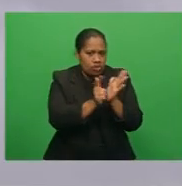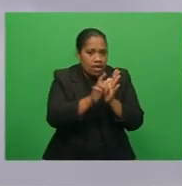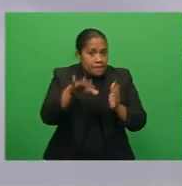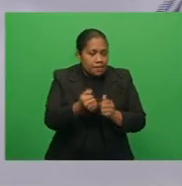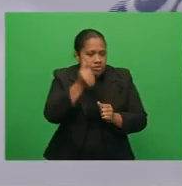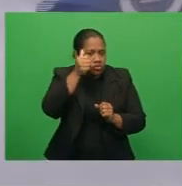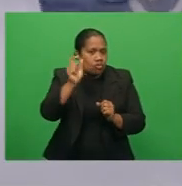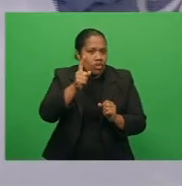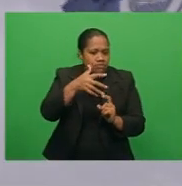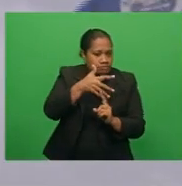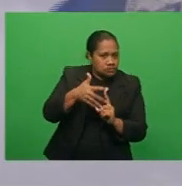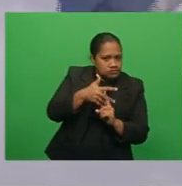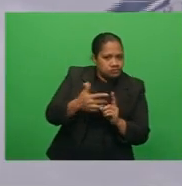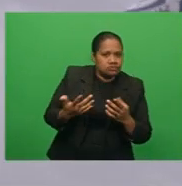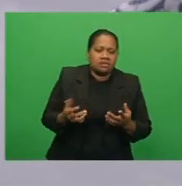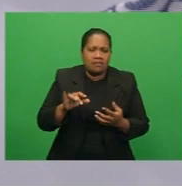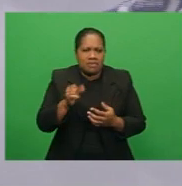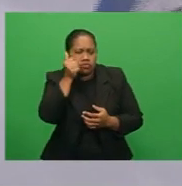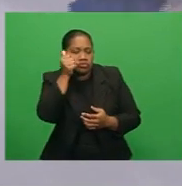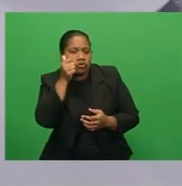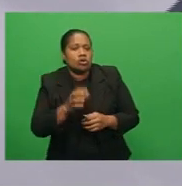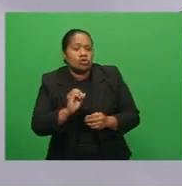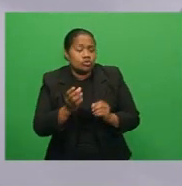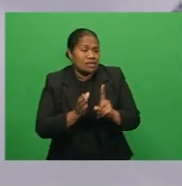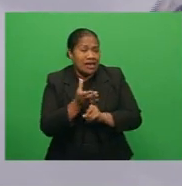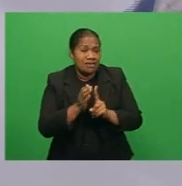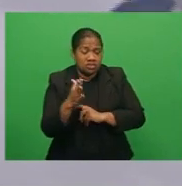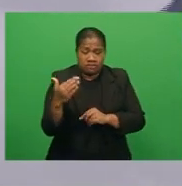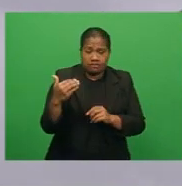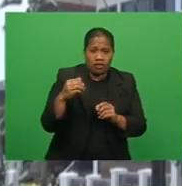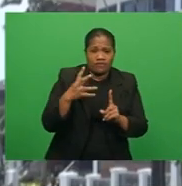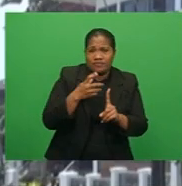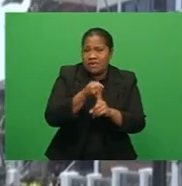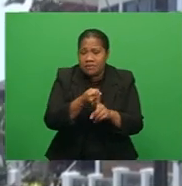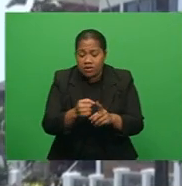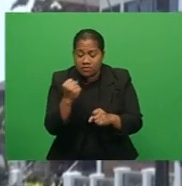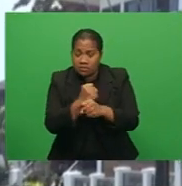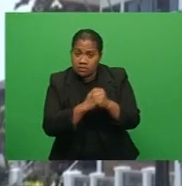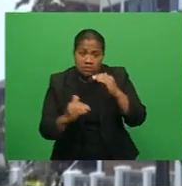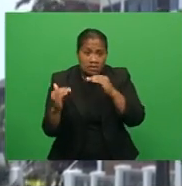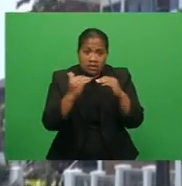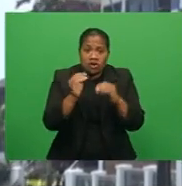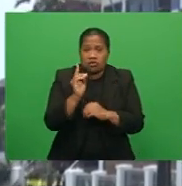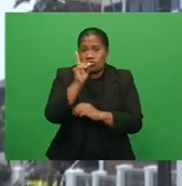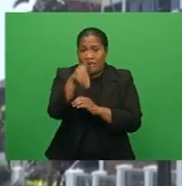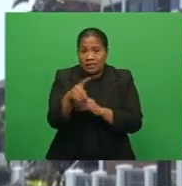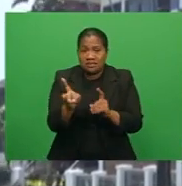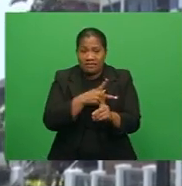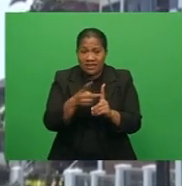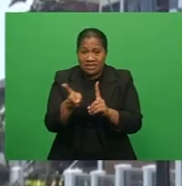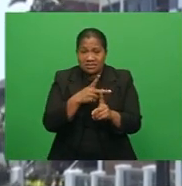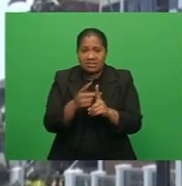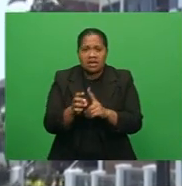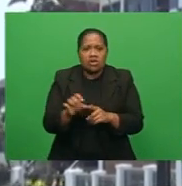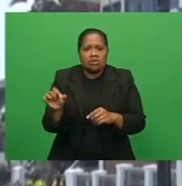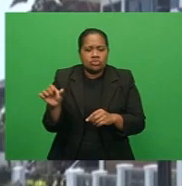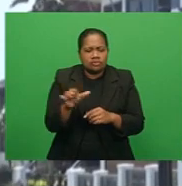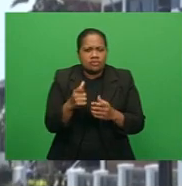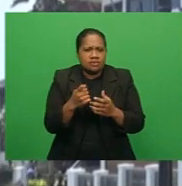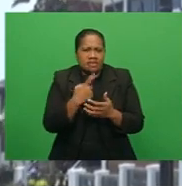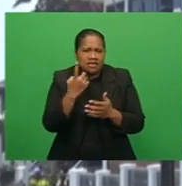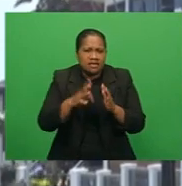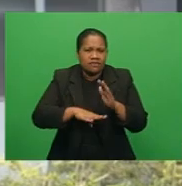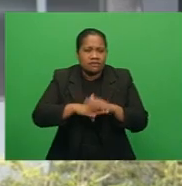ACP Tundravu adds tradition and culture often impact the way gender-based or domestic violence cases are handled and even cloud